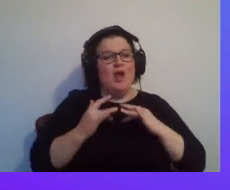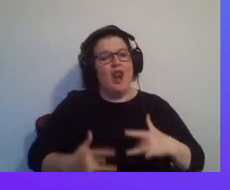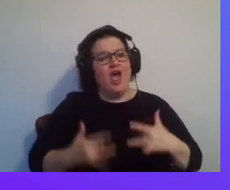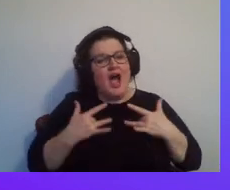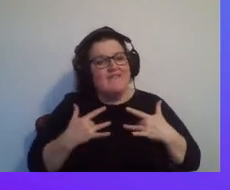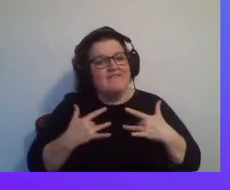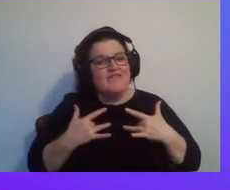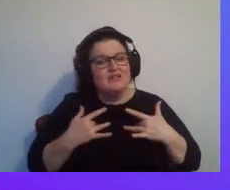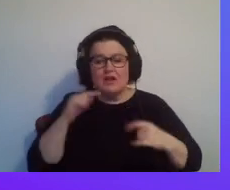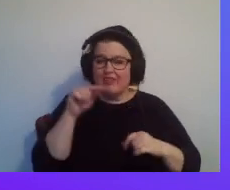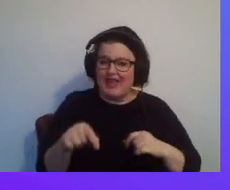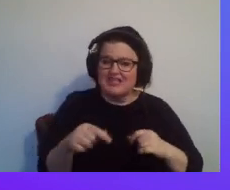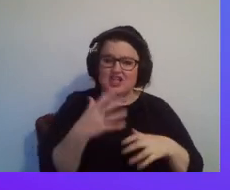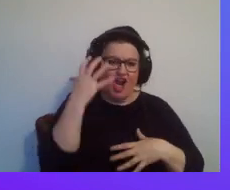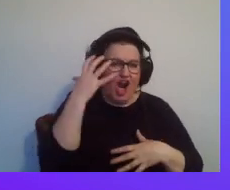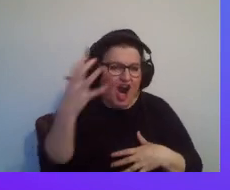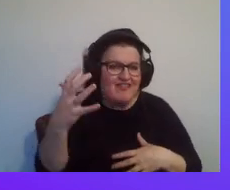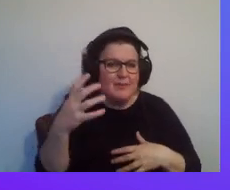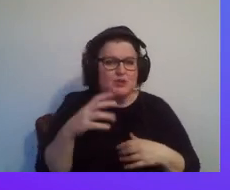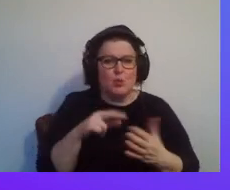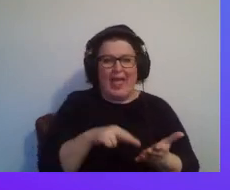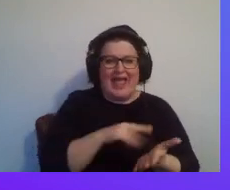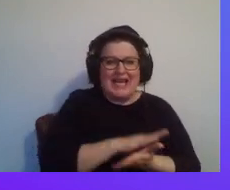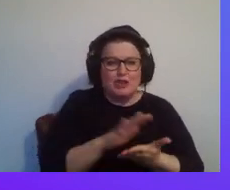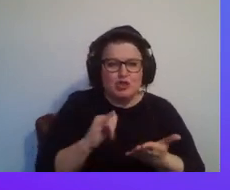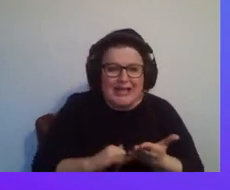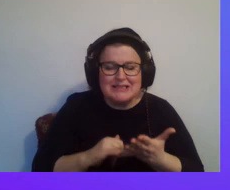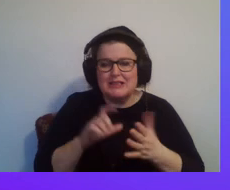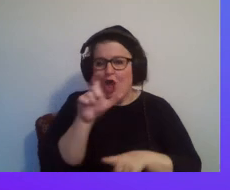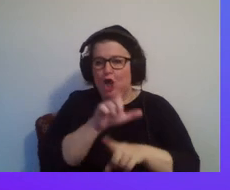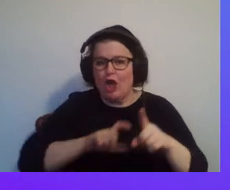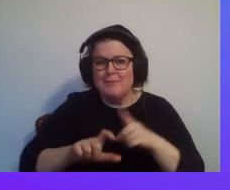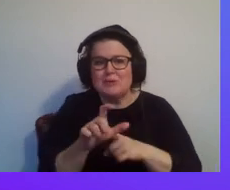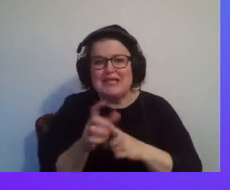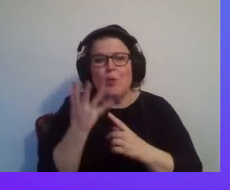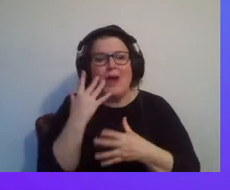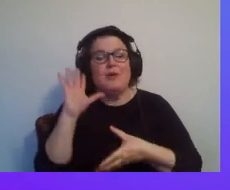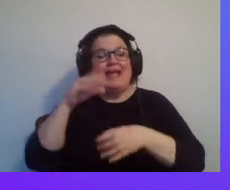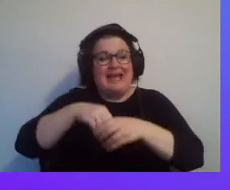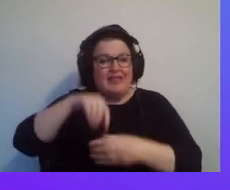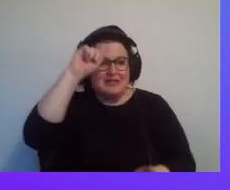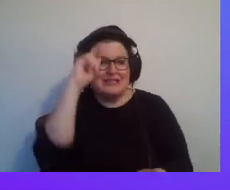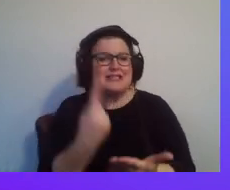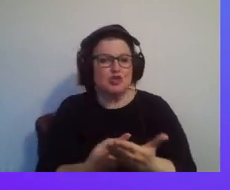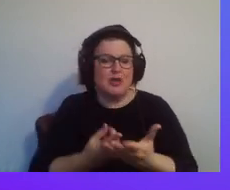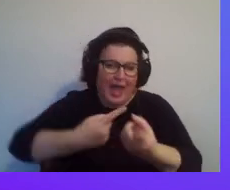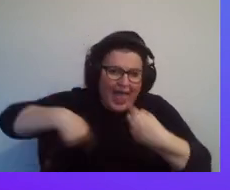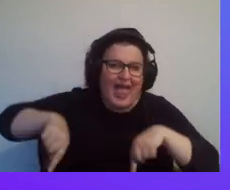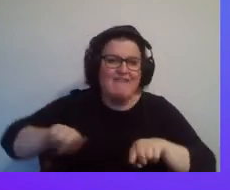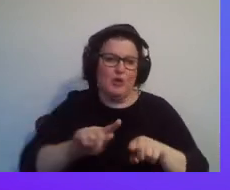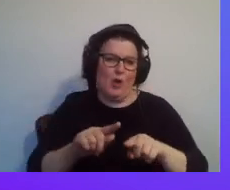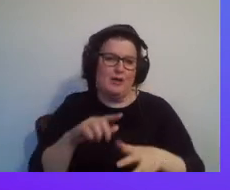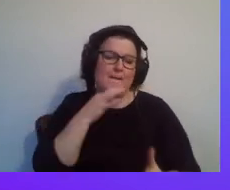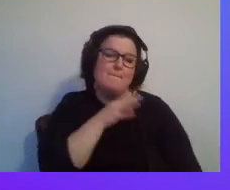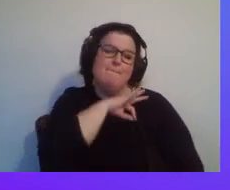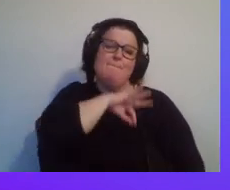it's in the NHS, whether it's in the community. And when we are, everybody benefits. It's not that